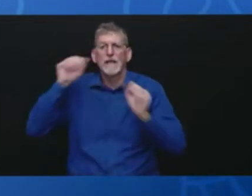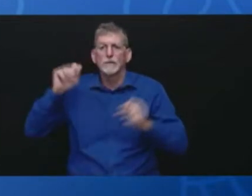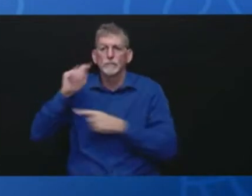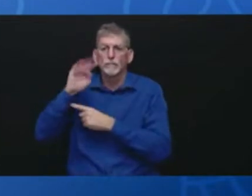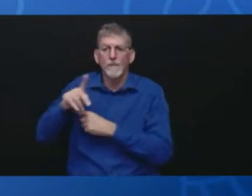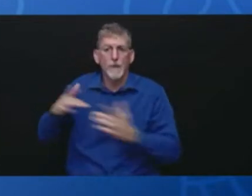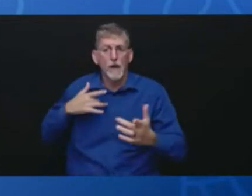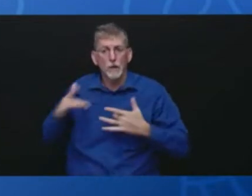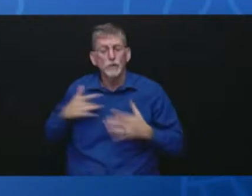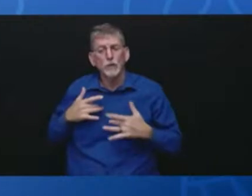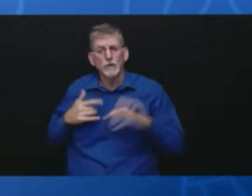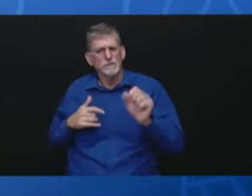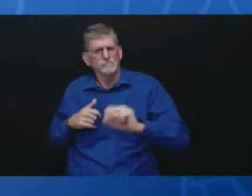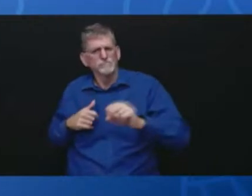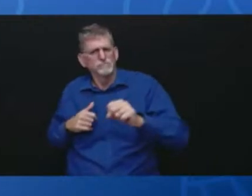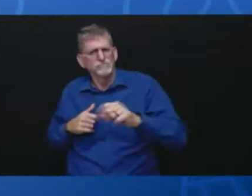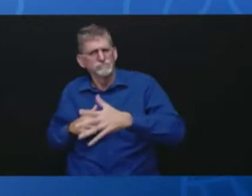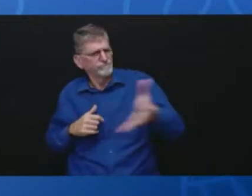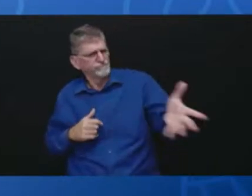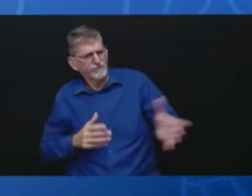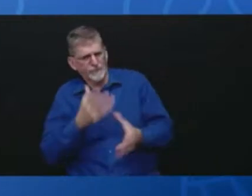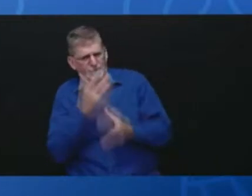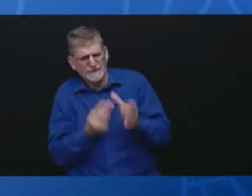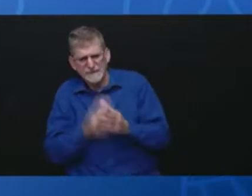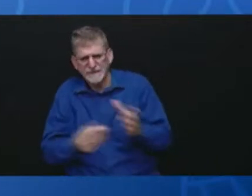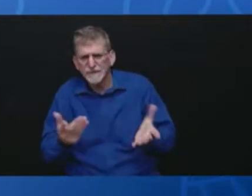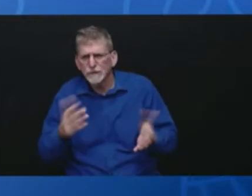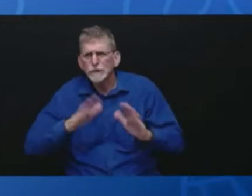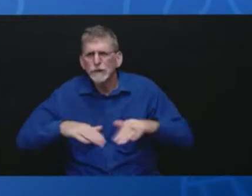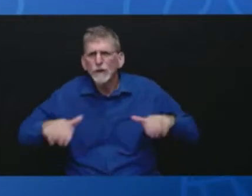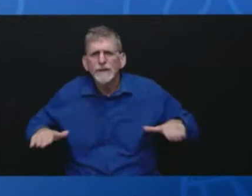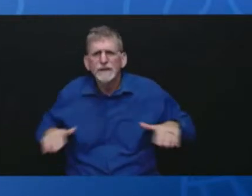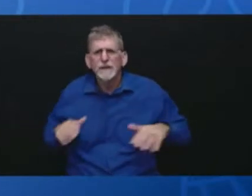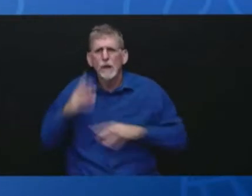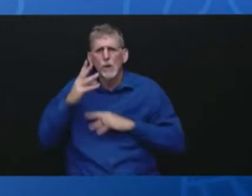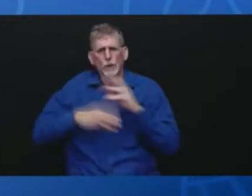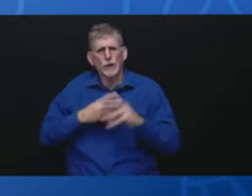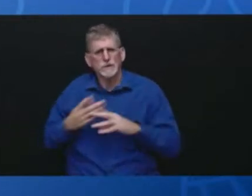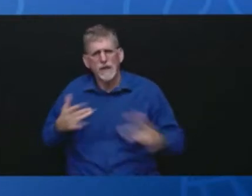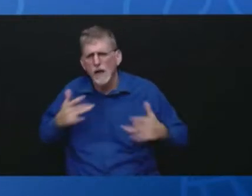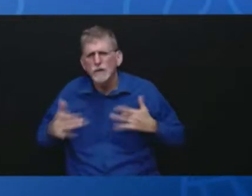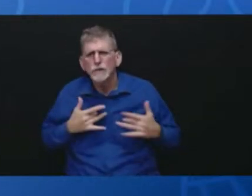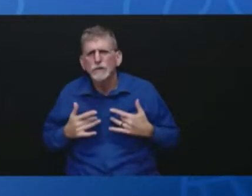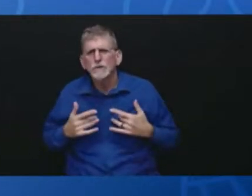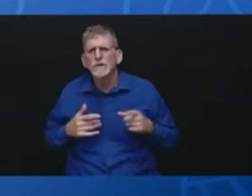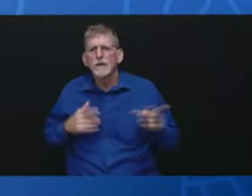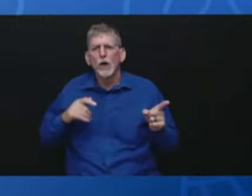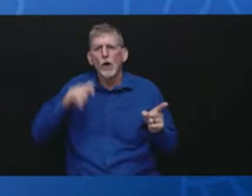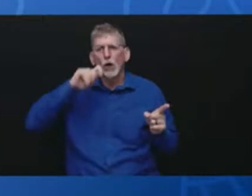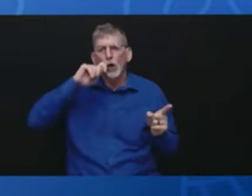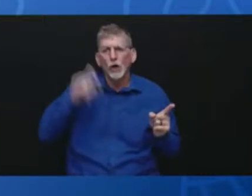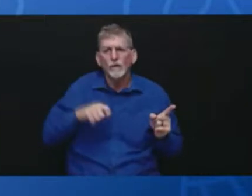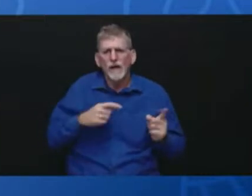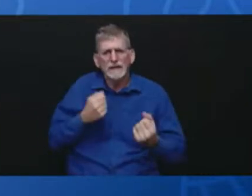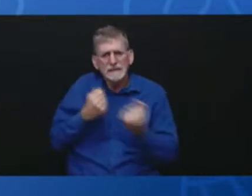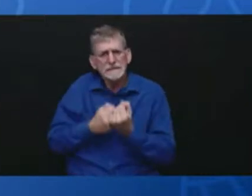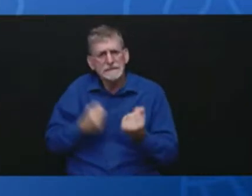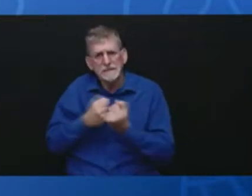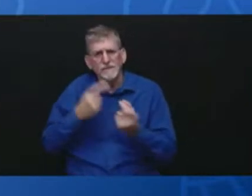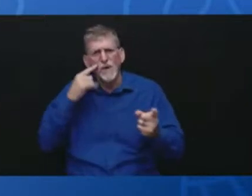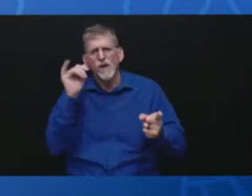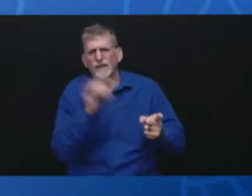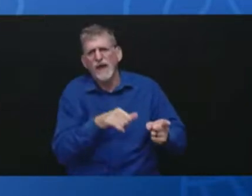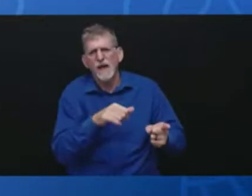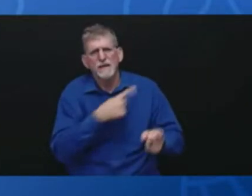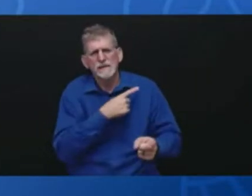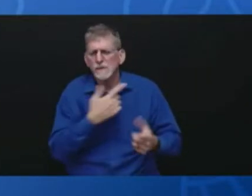children. The world is concerned, and the fact, to say the least, Ukraine has been advocating for this. They've been passionate